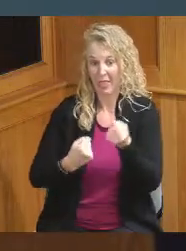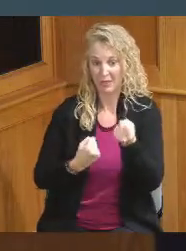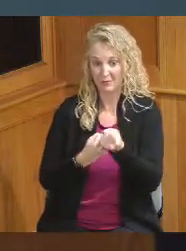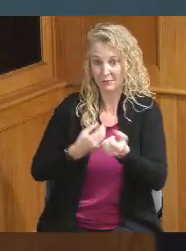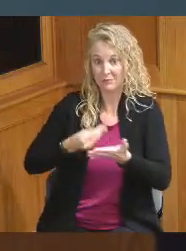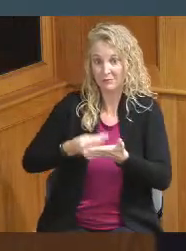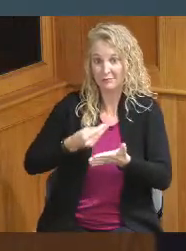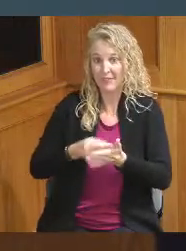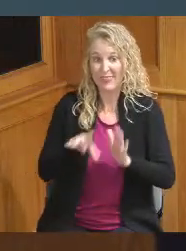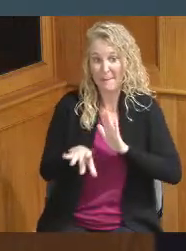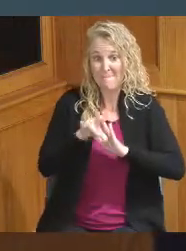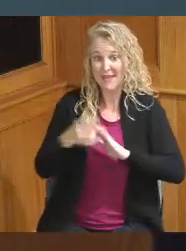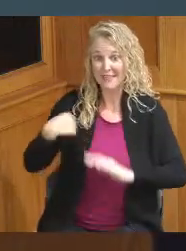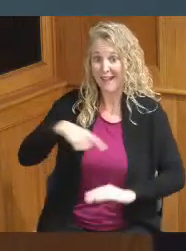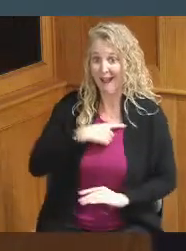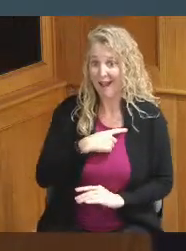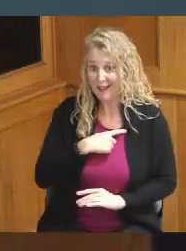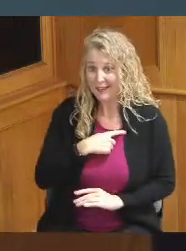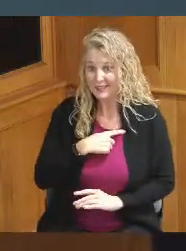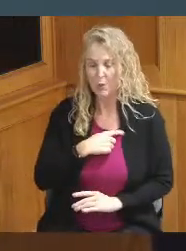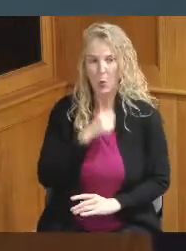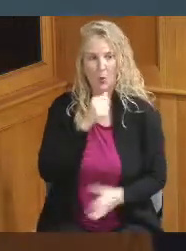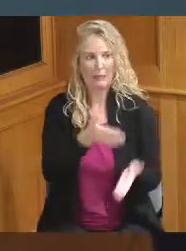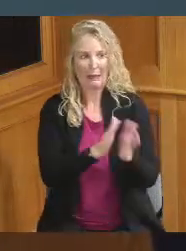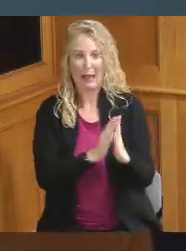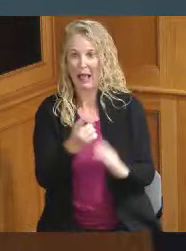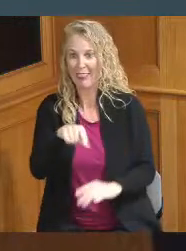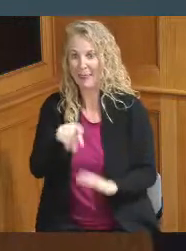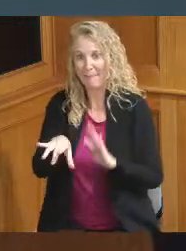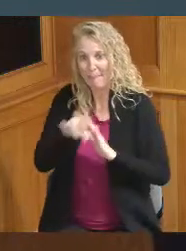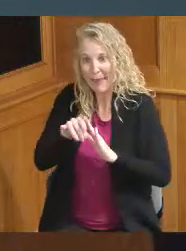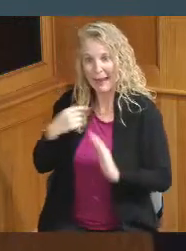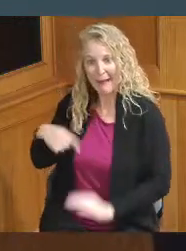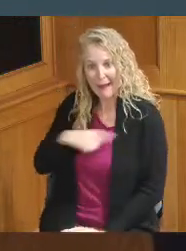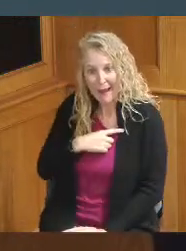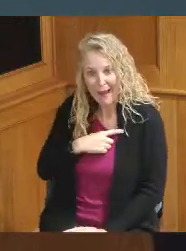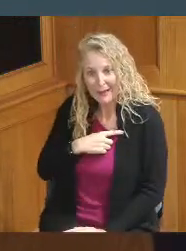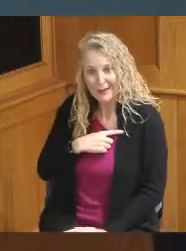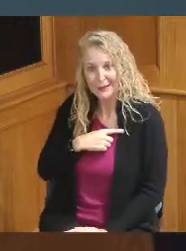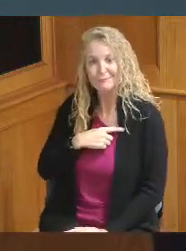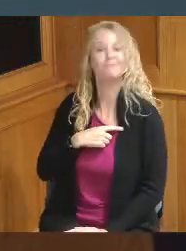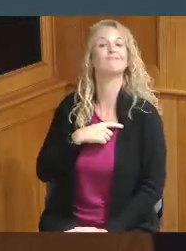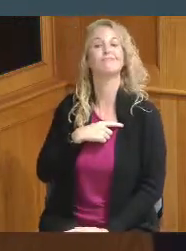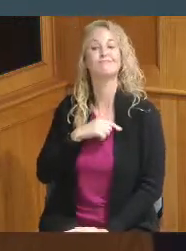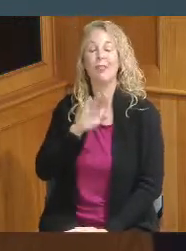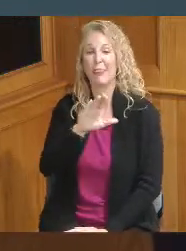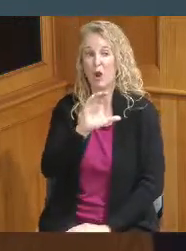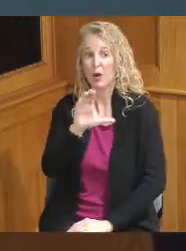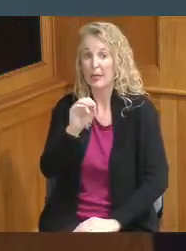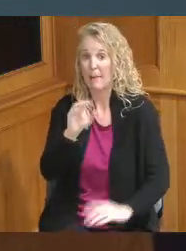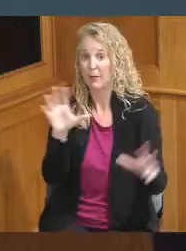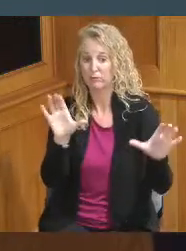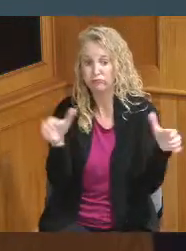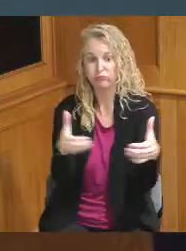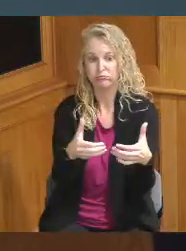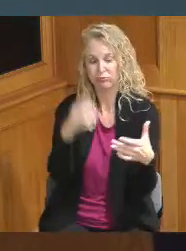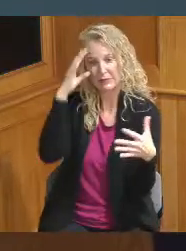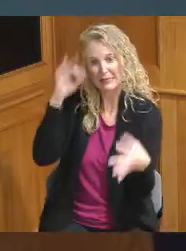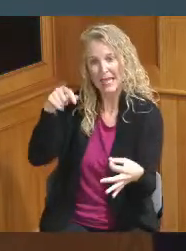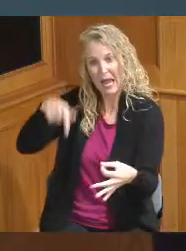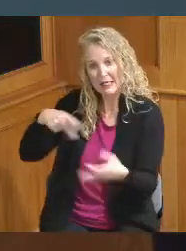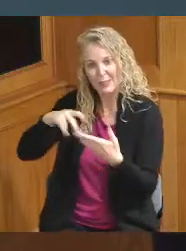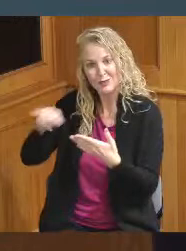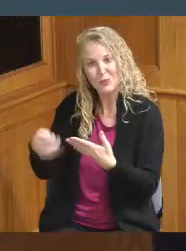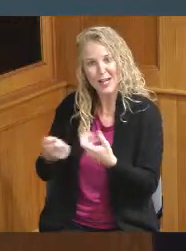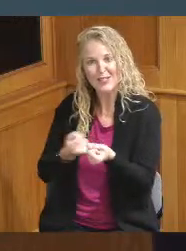They chose us. We didn't even go after it. They said this, their people got together that's on that committee and chose this